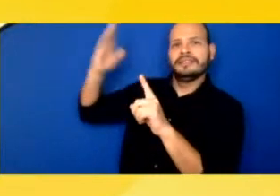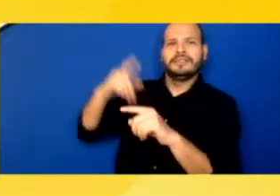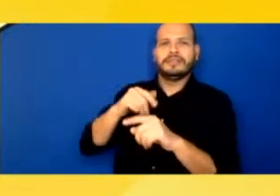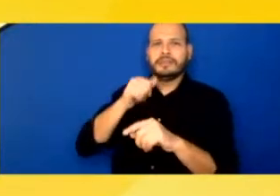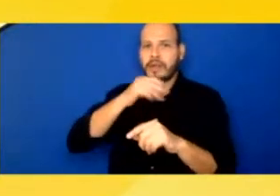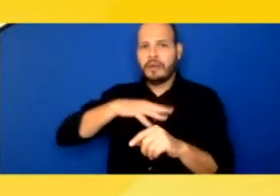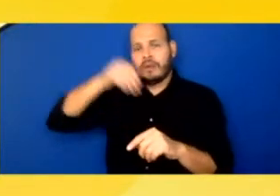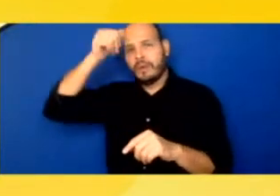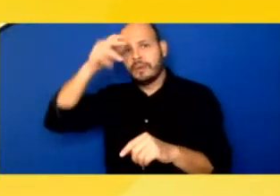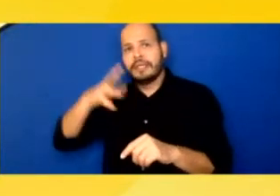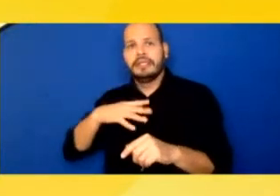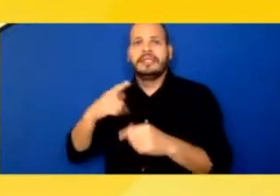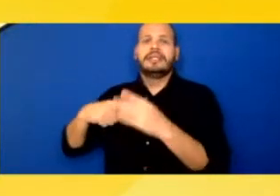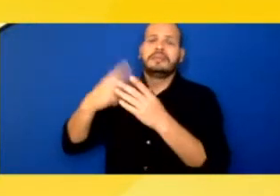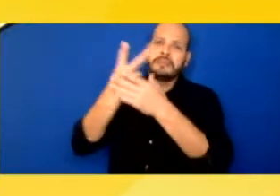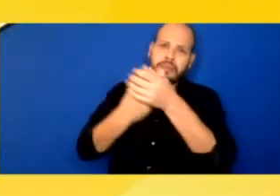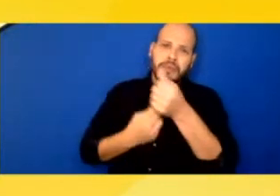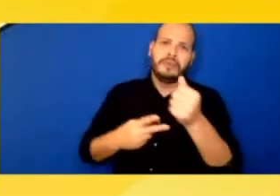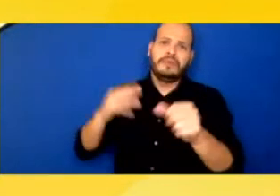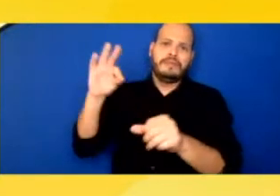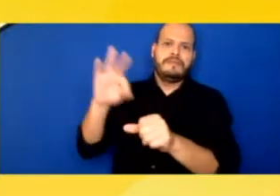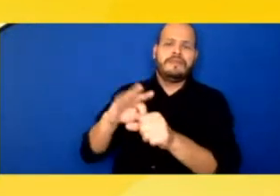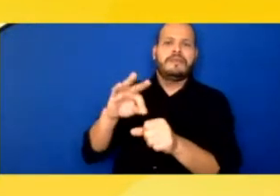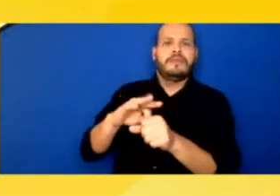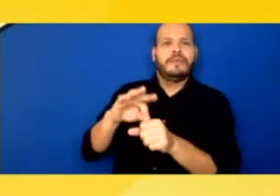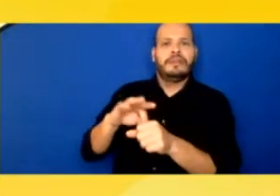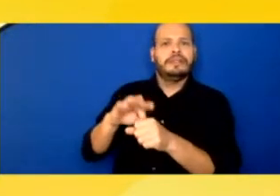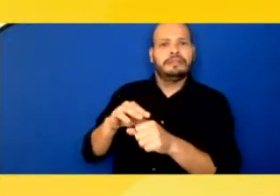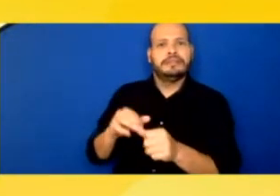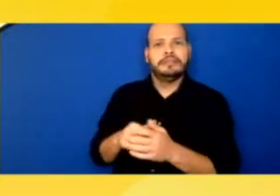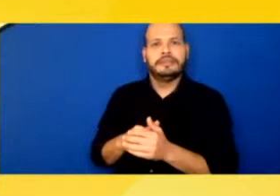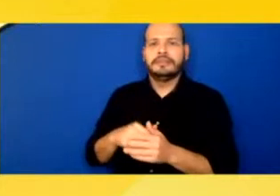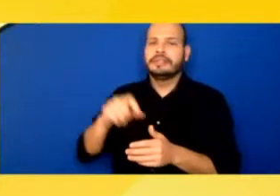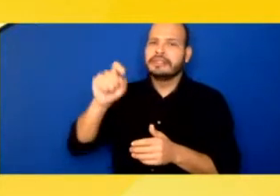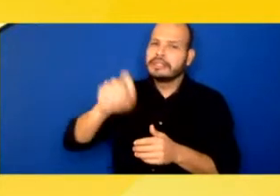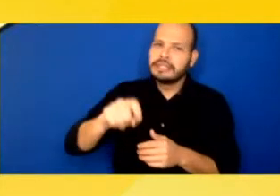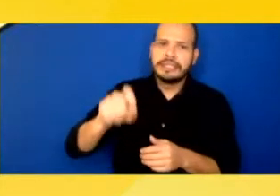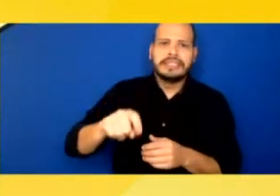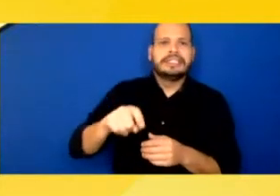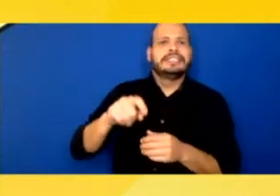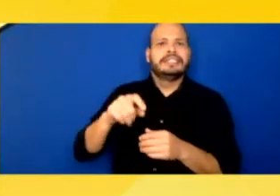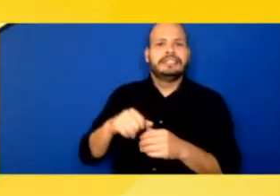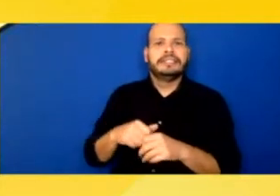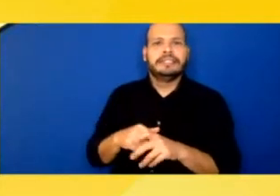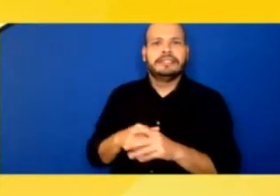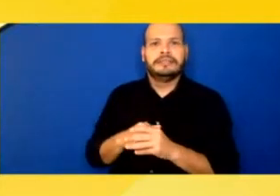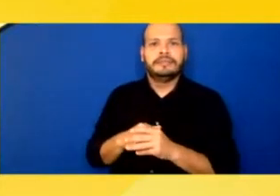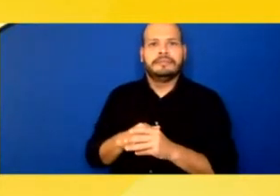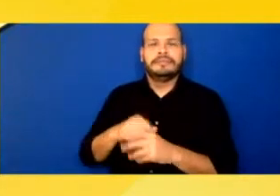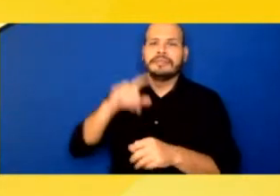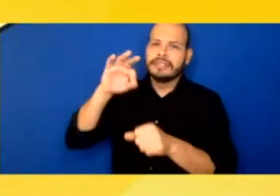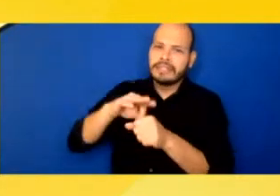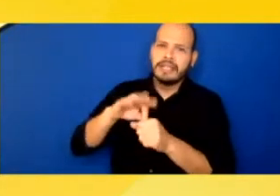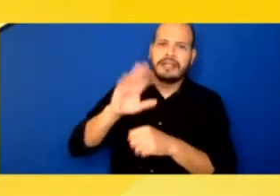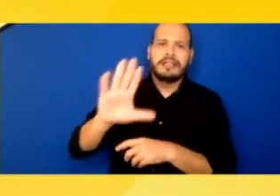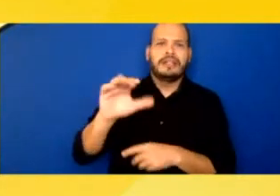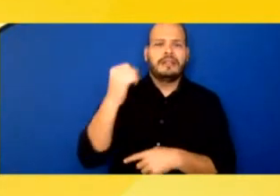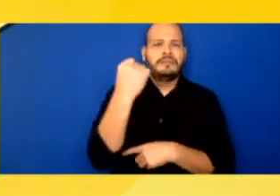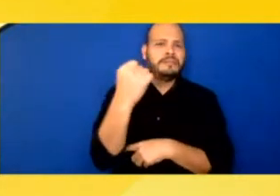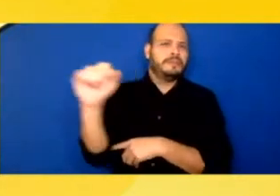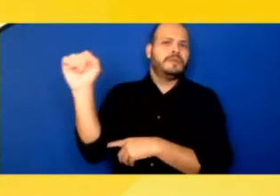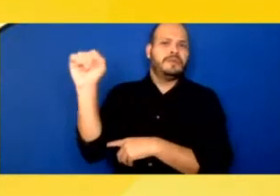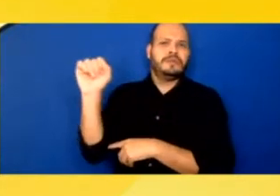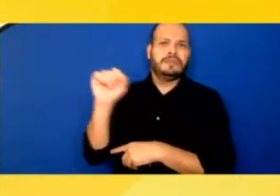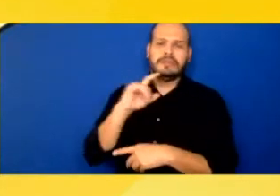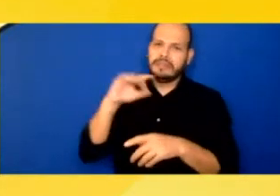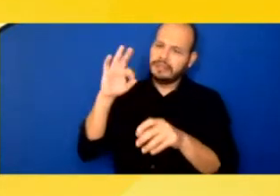their convictions, vote their values, vote as an act of resistance against the forces of evil that would try to suppress